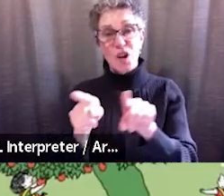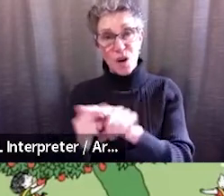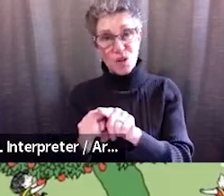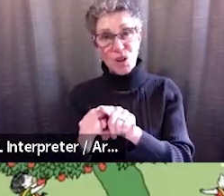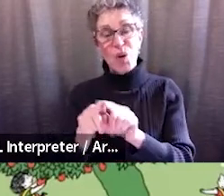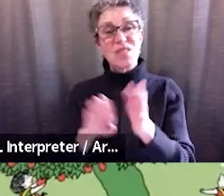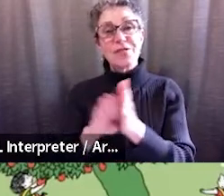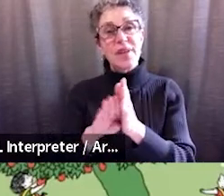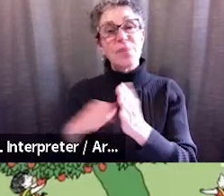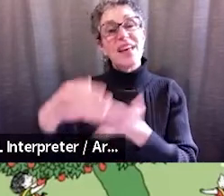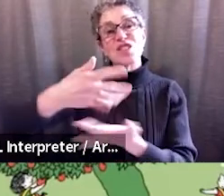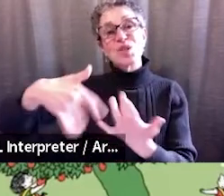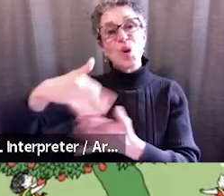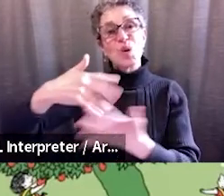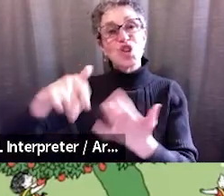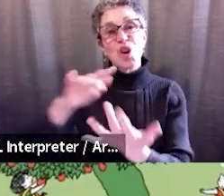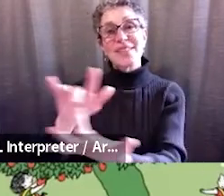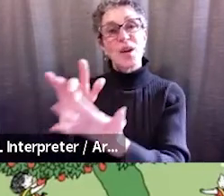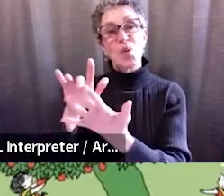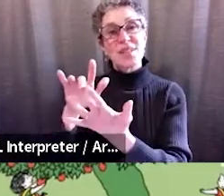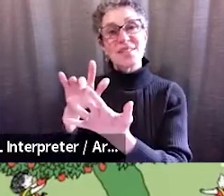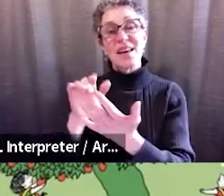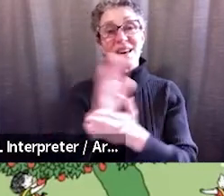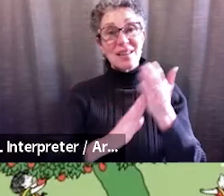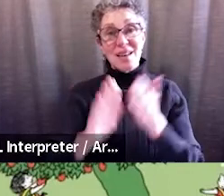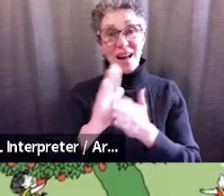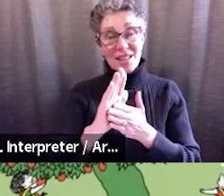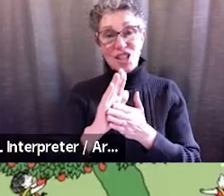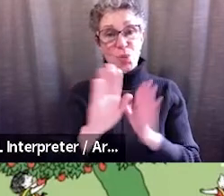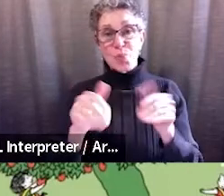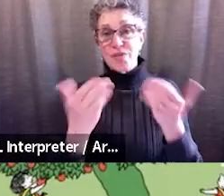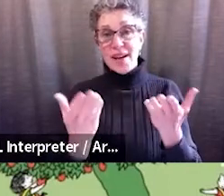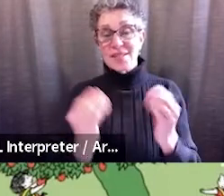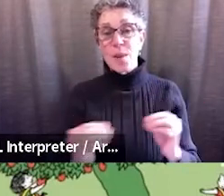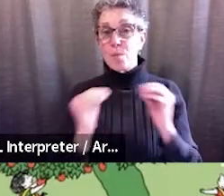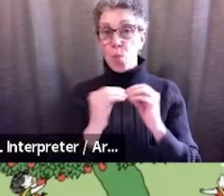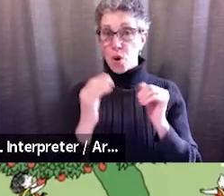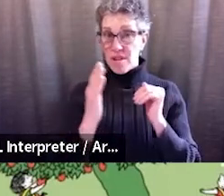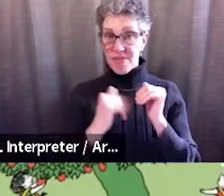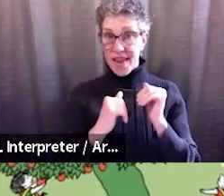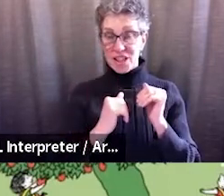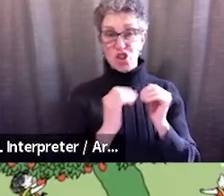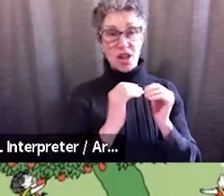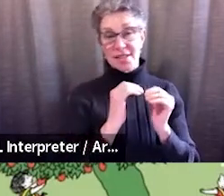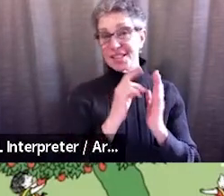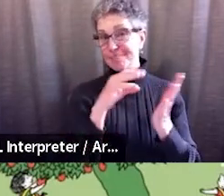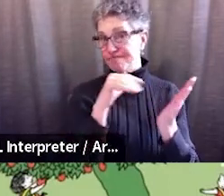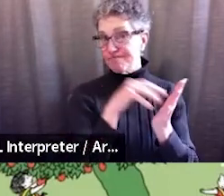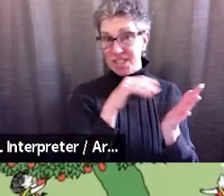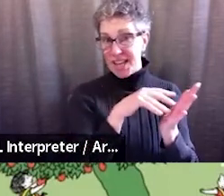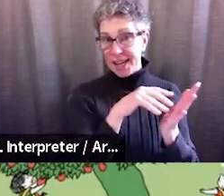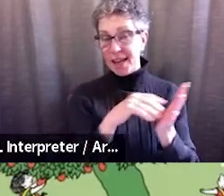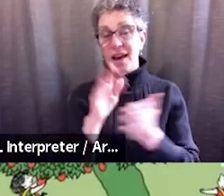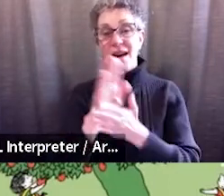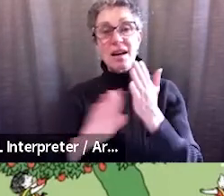networks. College education provides much more than book knowledge. Opportunities at college can